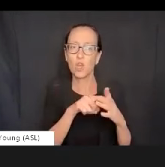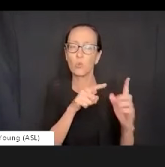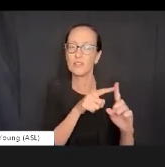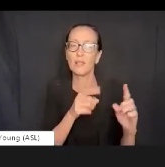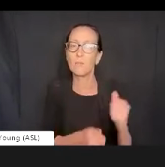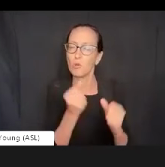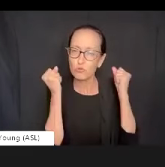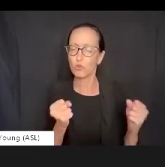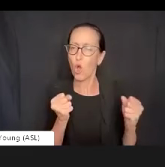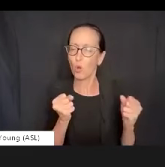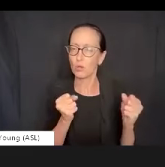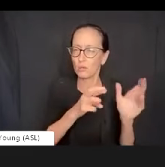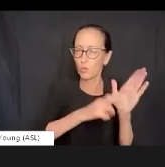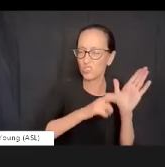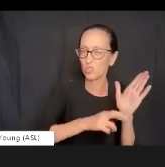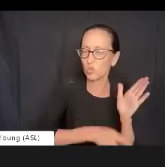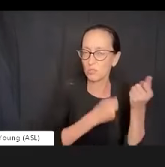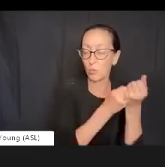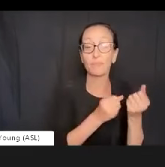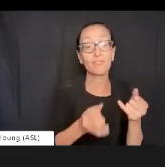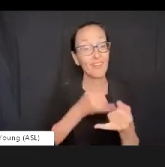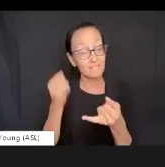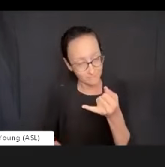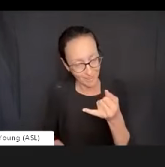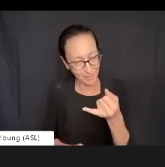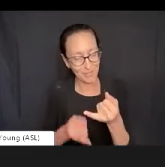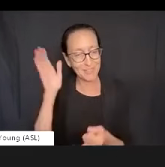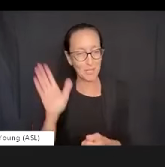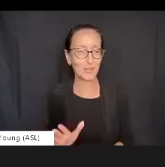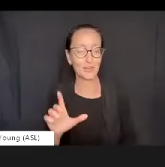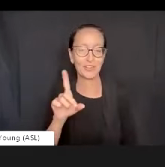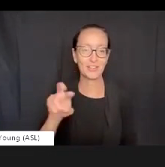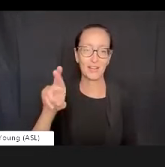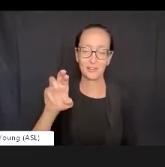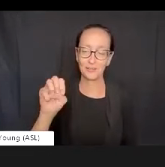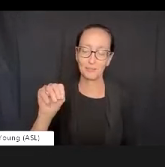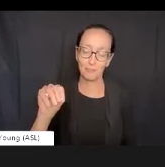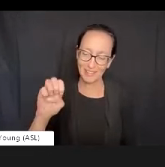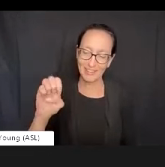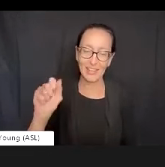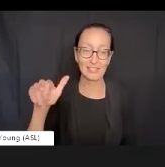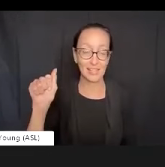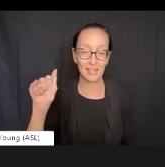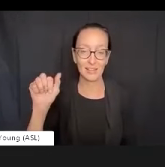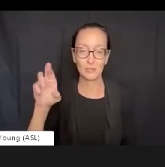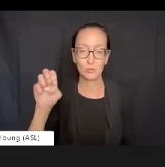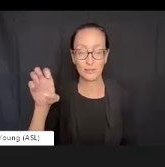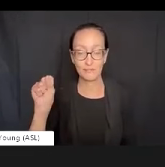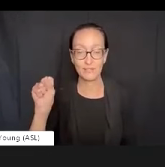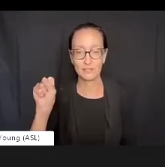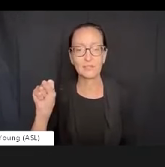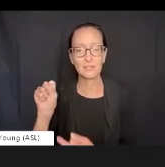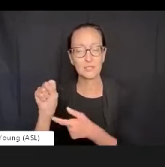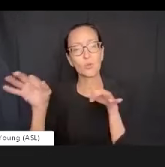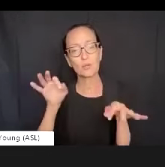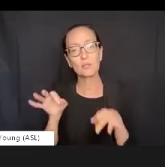that. And our final speaker today is Dr. Melissa Reeves, and she is going to share her extensive expertise about helping